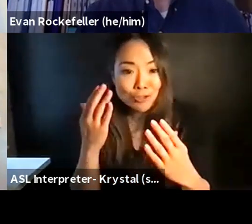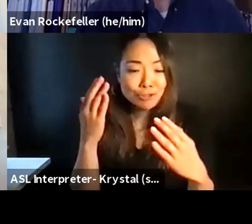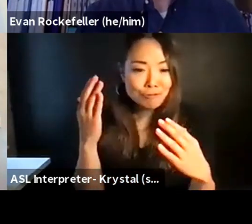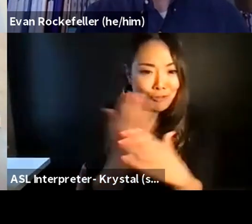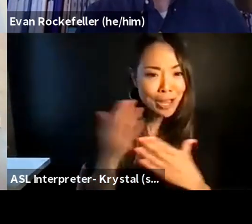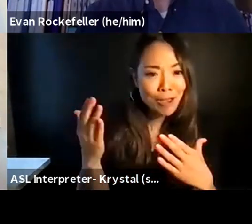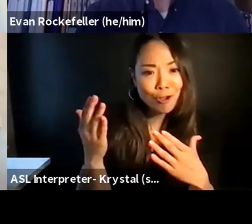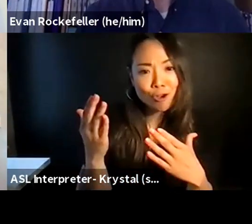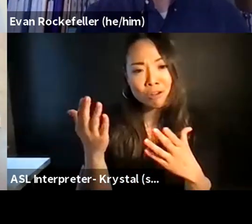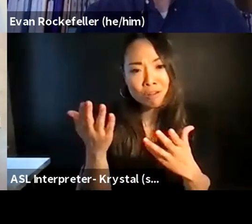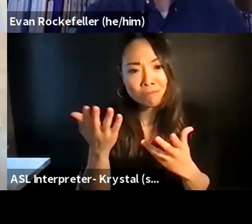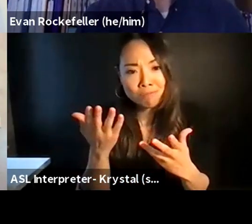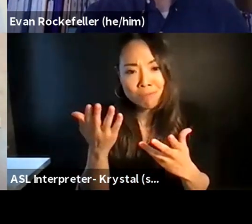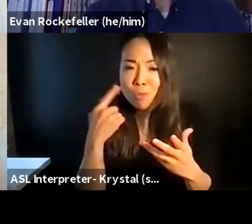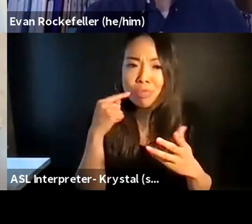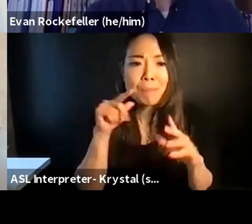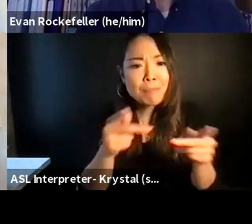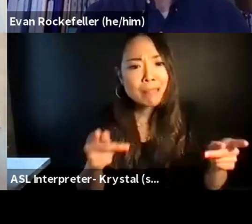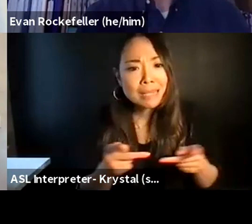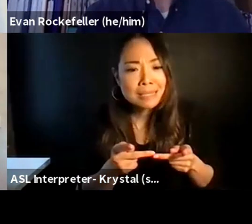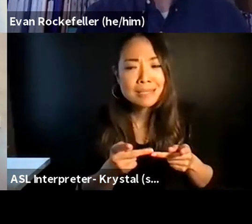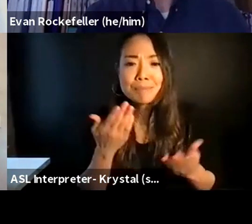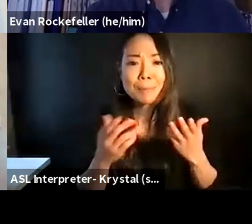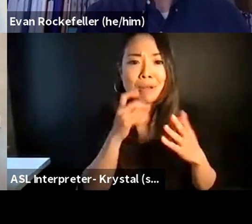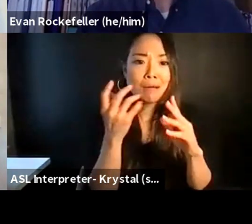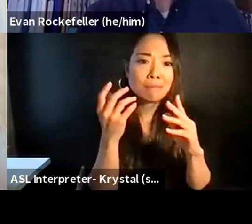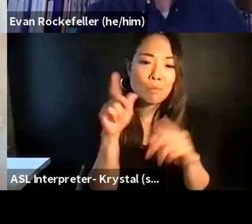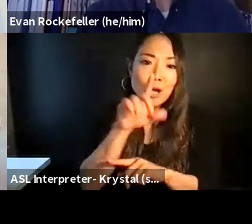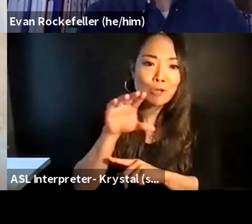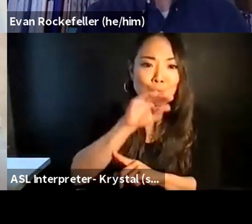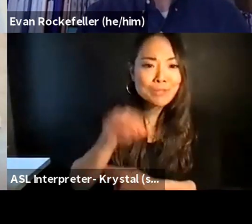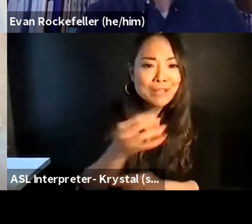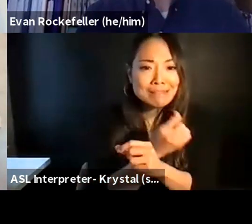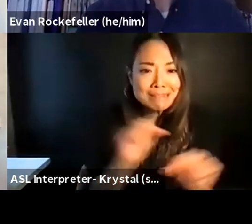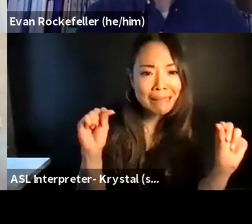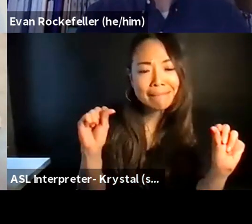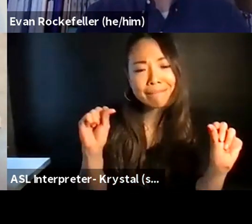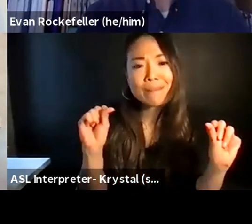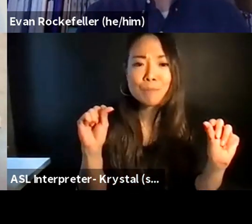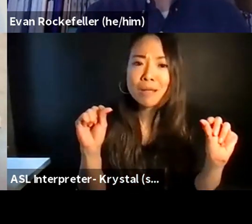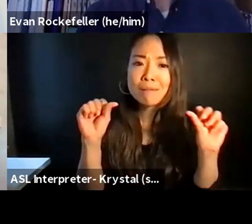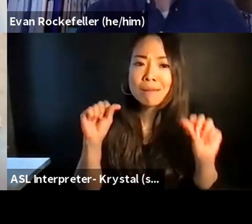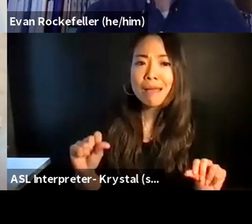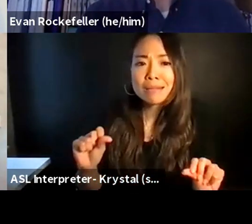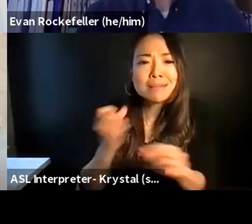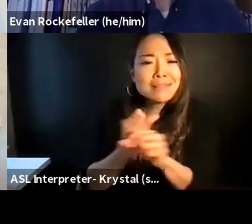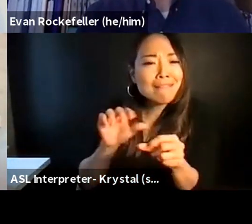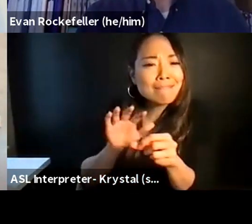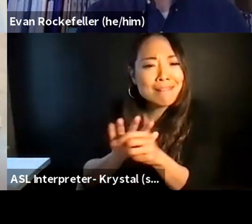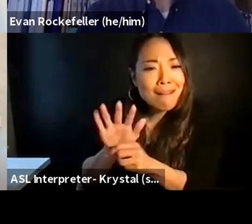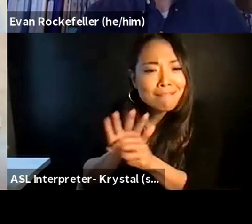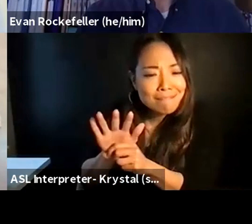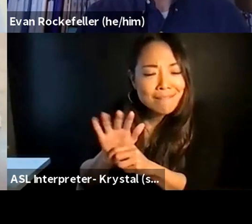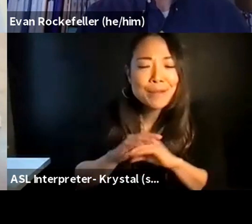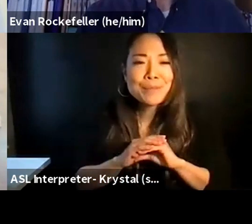maybe safety isn't completely achievable, but safe enough in which we can kind of share our experiences. Thinking about the example I gave previously